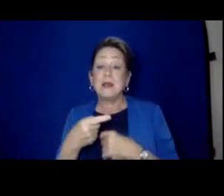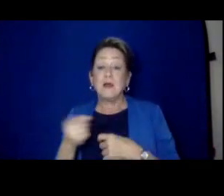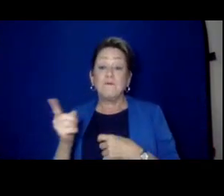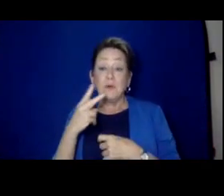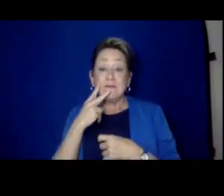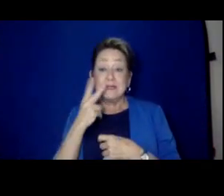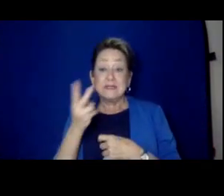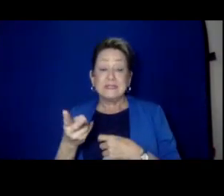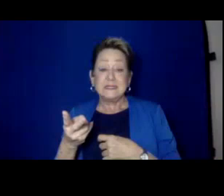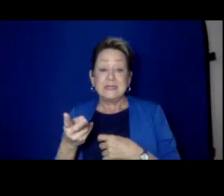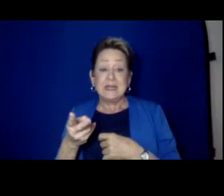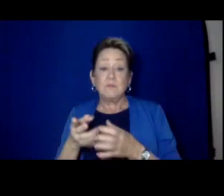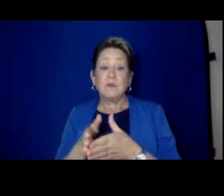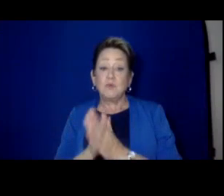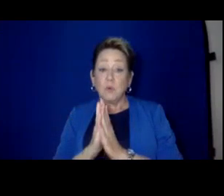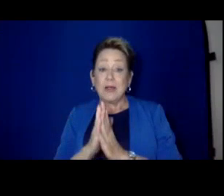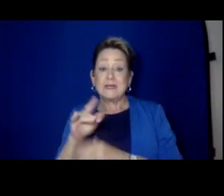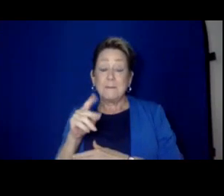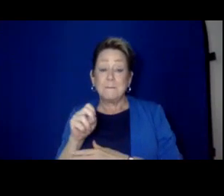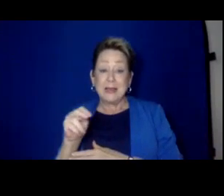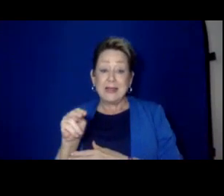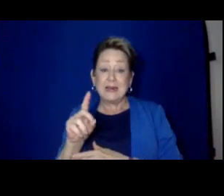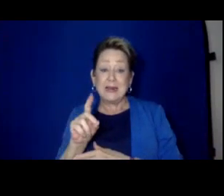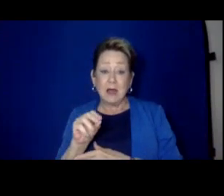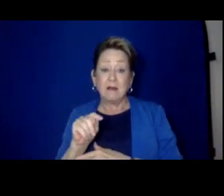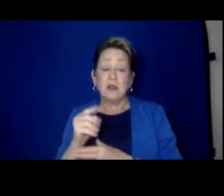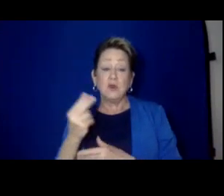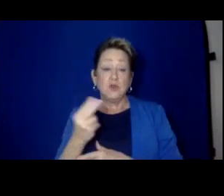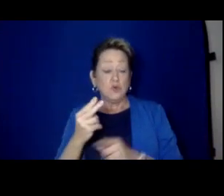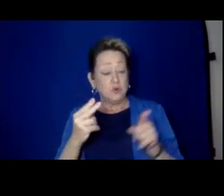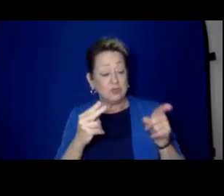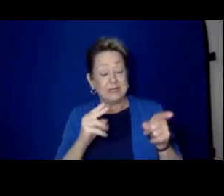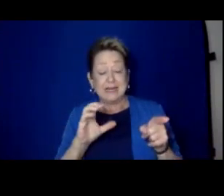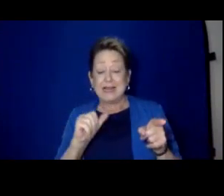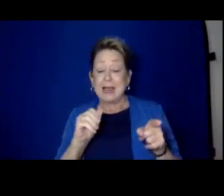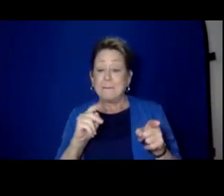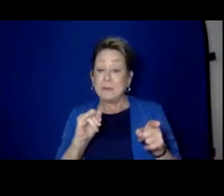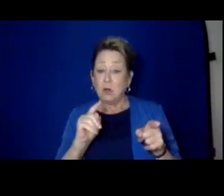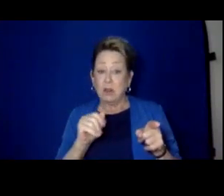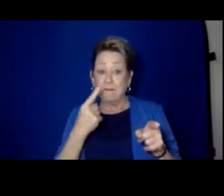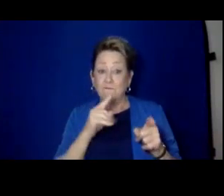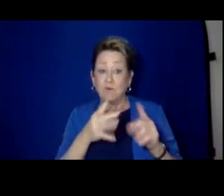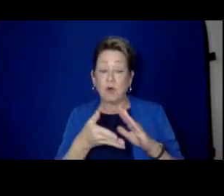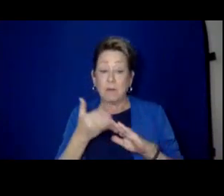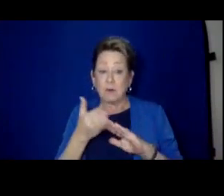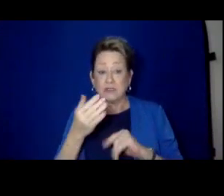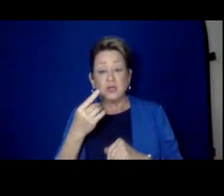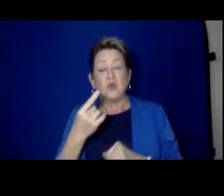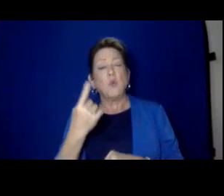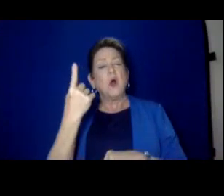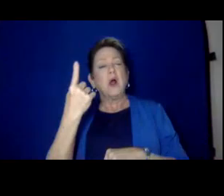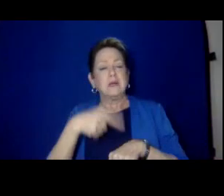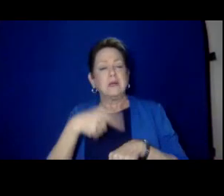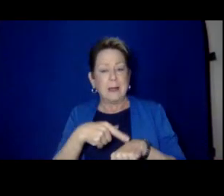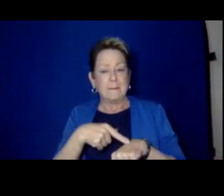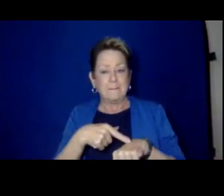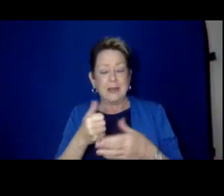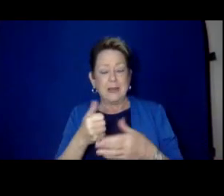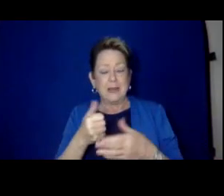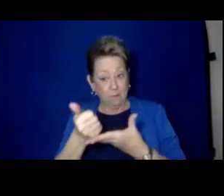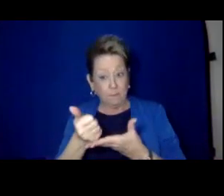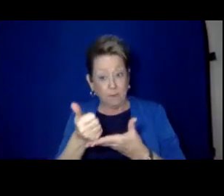that SEPTA made a request to PennDOT to be able to use their capital for operations as a one-time kind of stopgap because